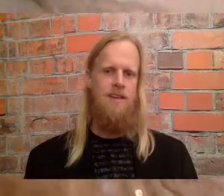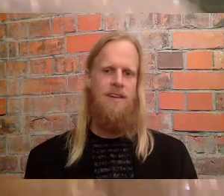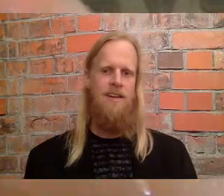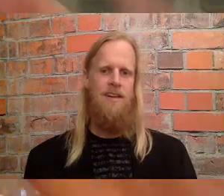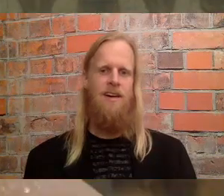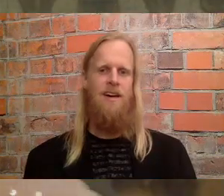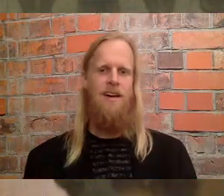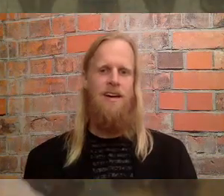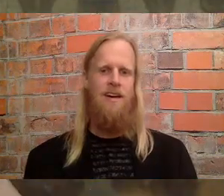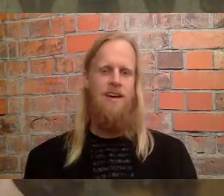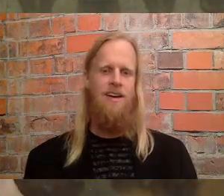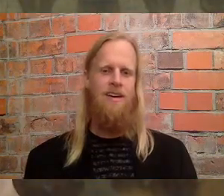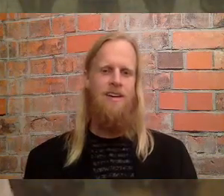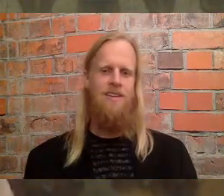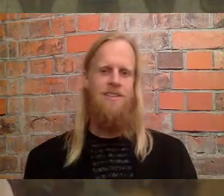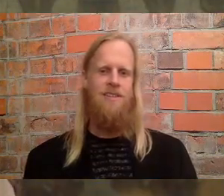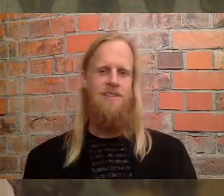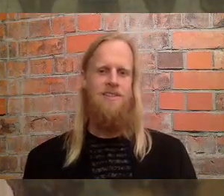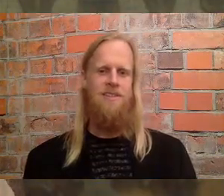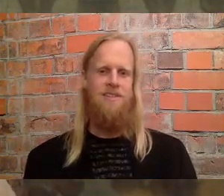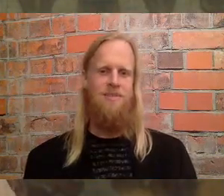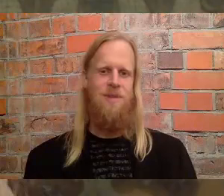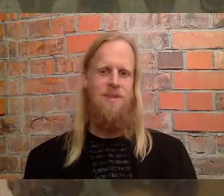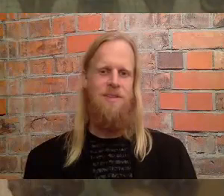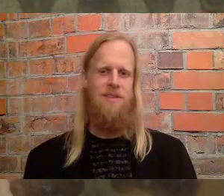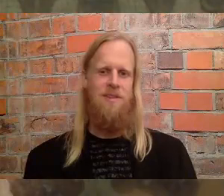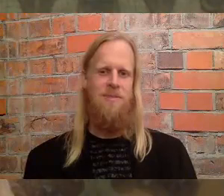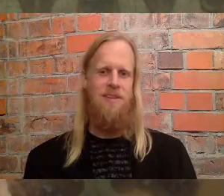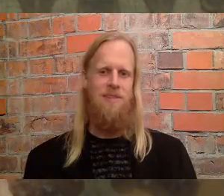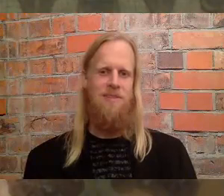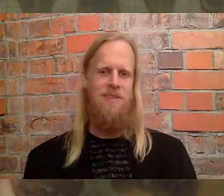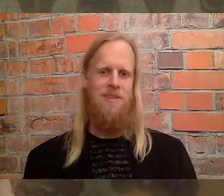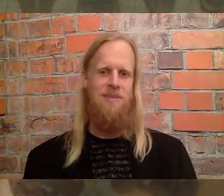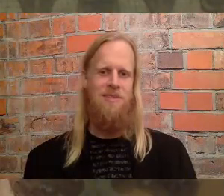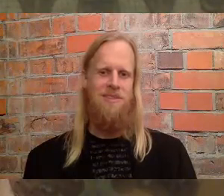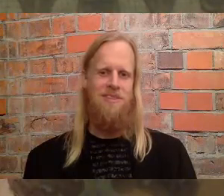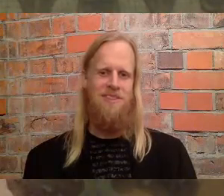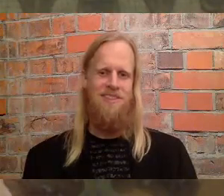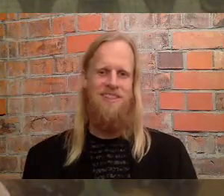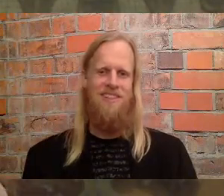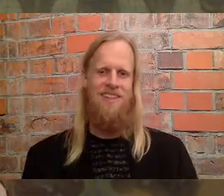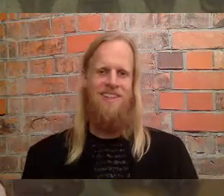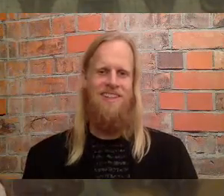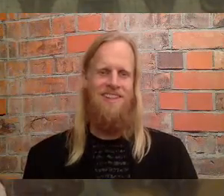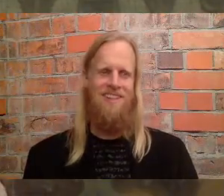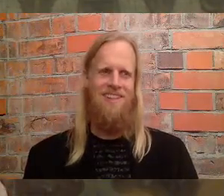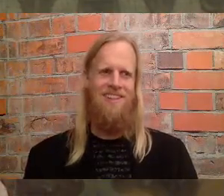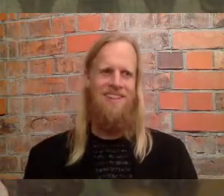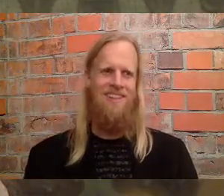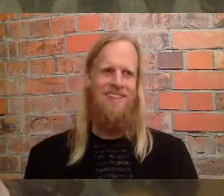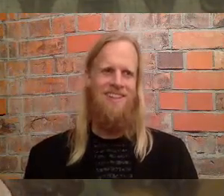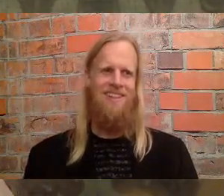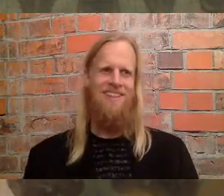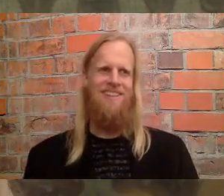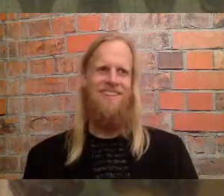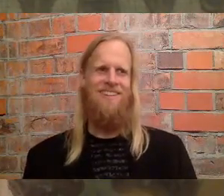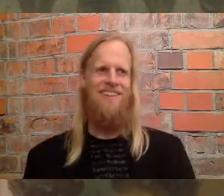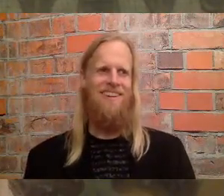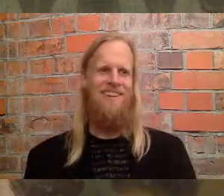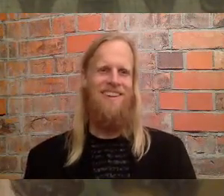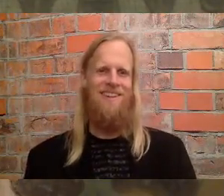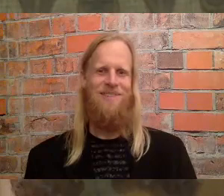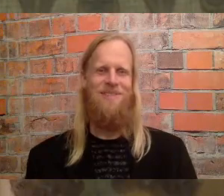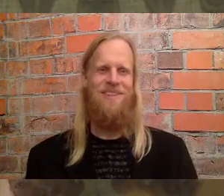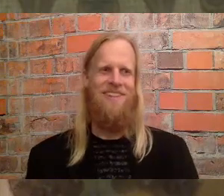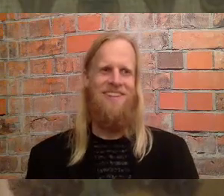I'm going to read some of your comments. I'm aware that we are going a few minutes over time. And I don't care. I